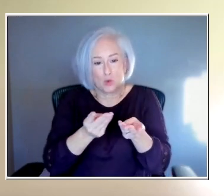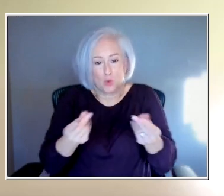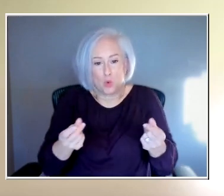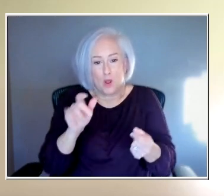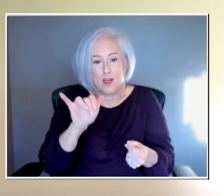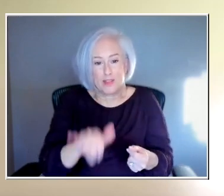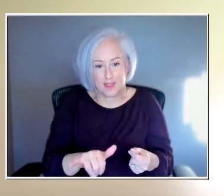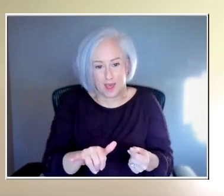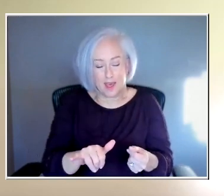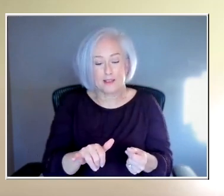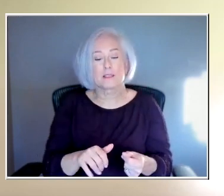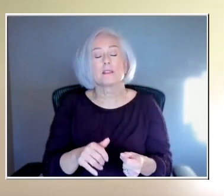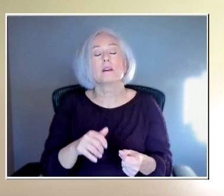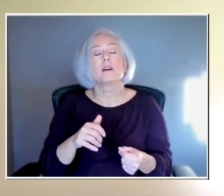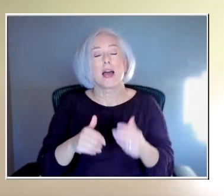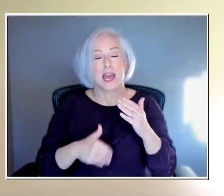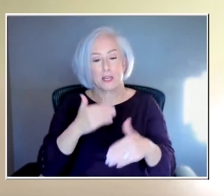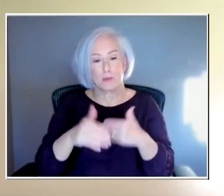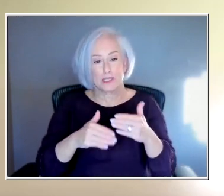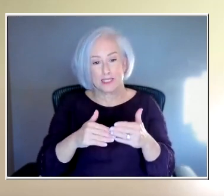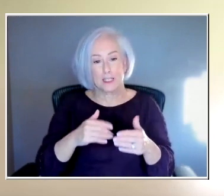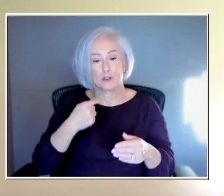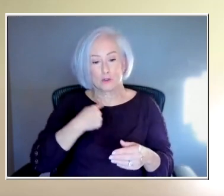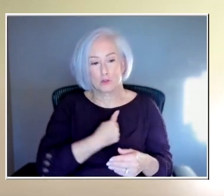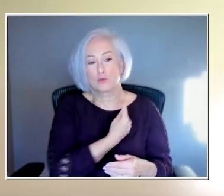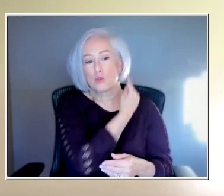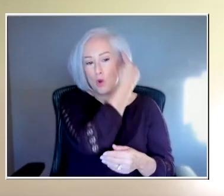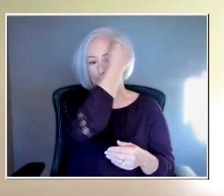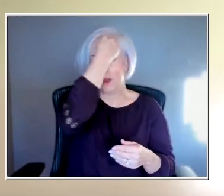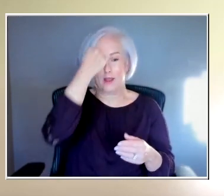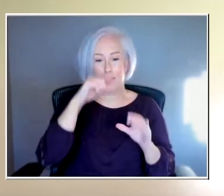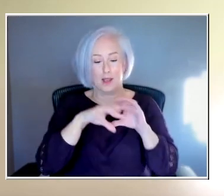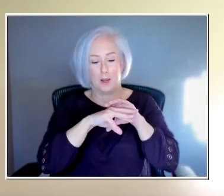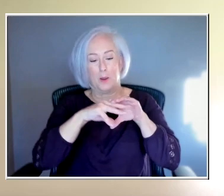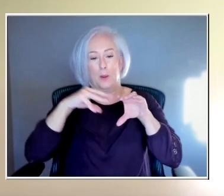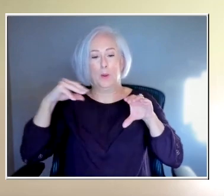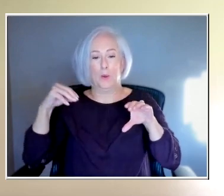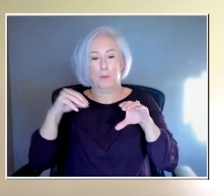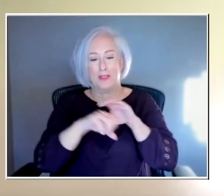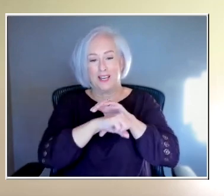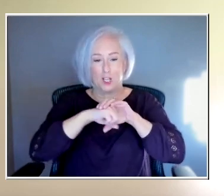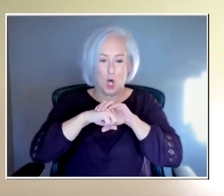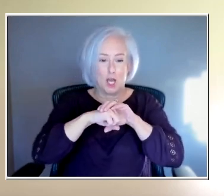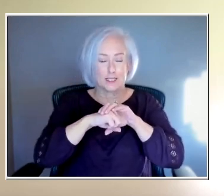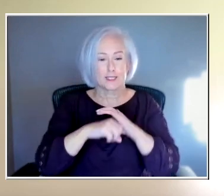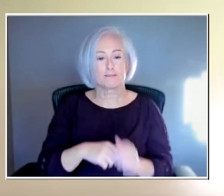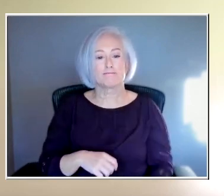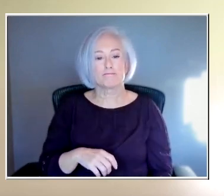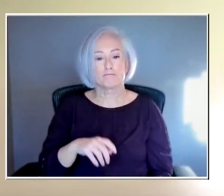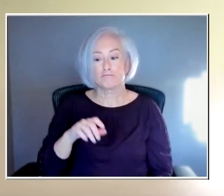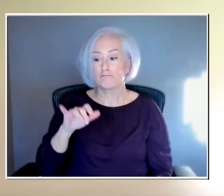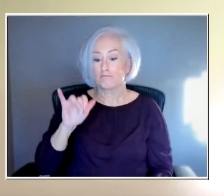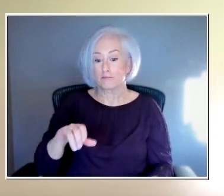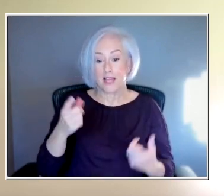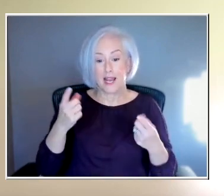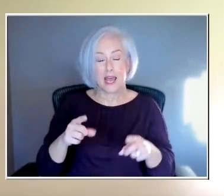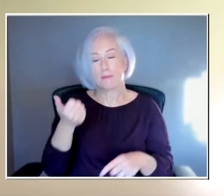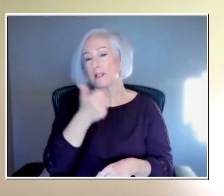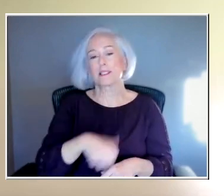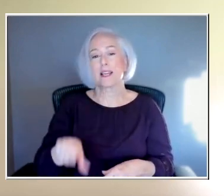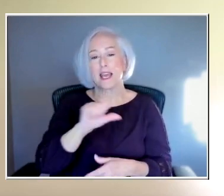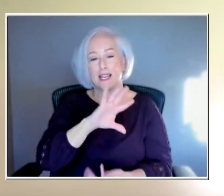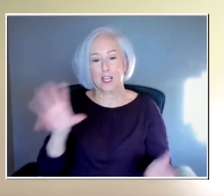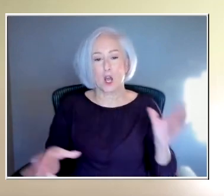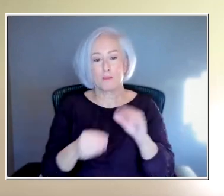goes in and takes the clot out, which happens in all the comprehensive stroke centers. What sets us apart